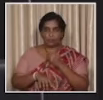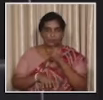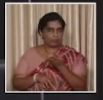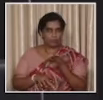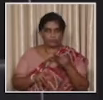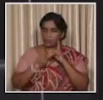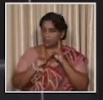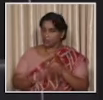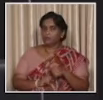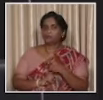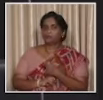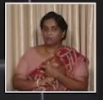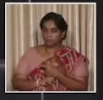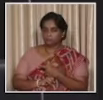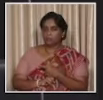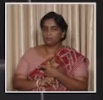the